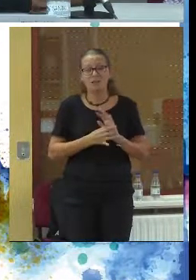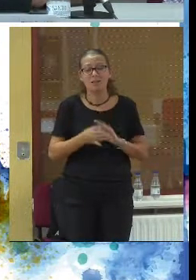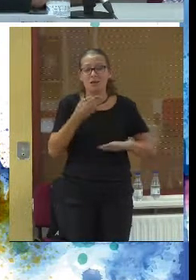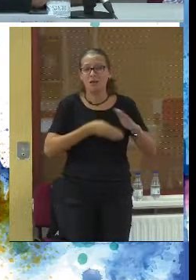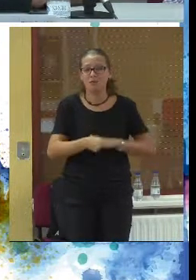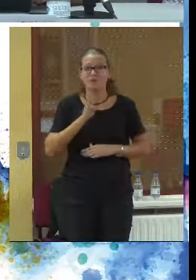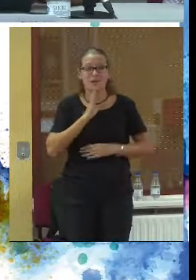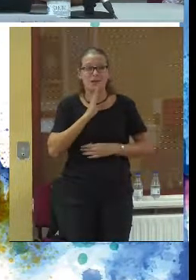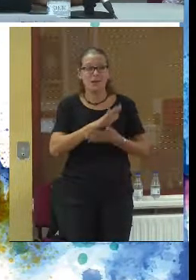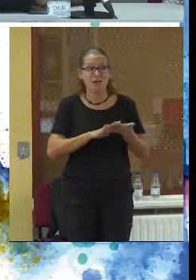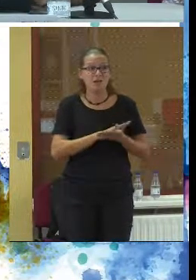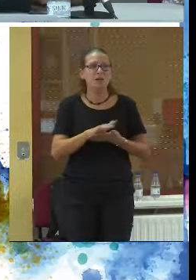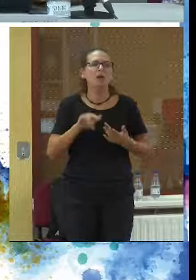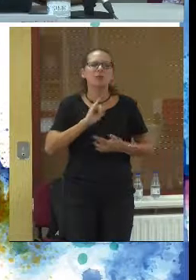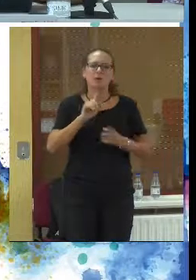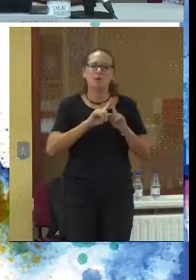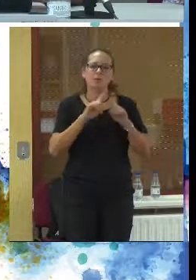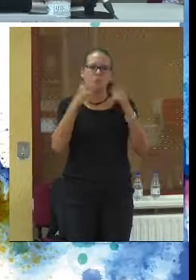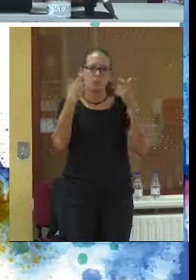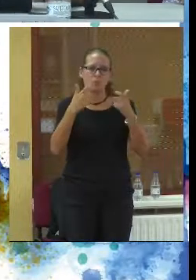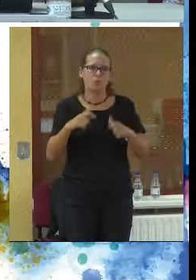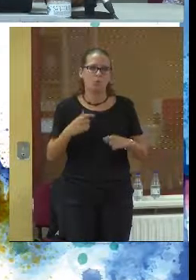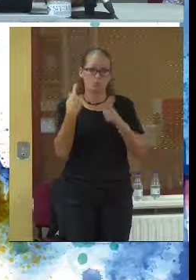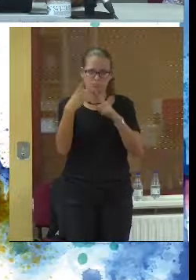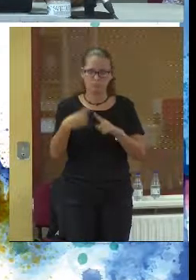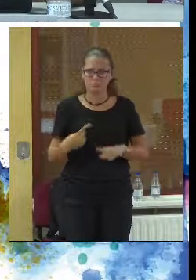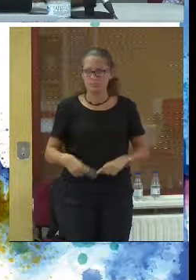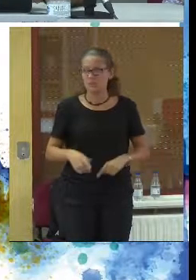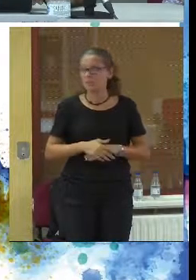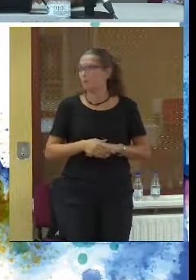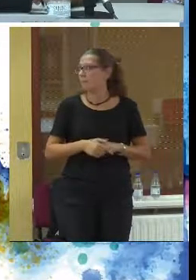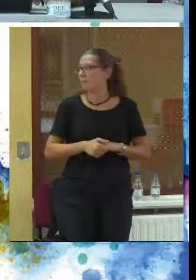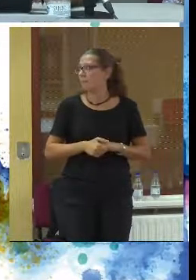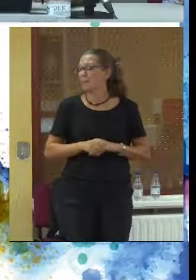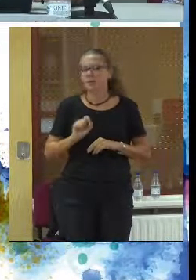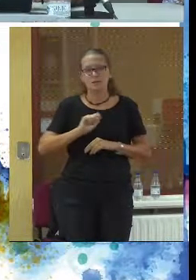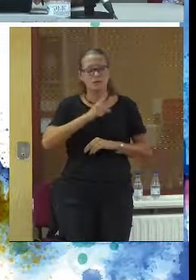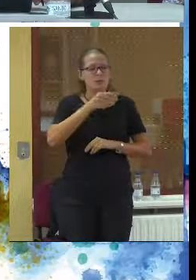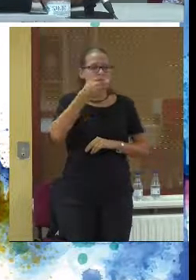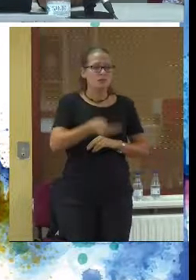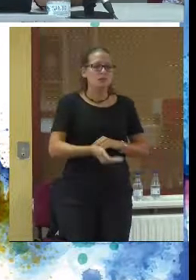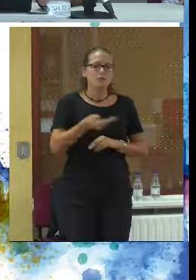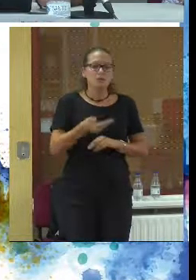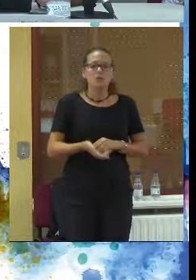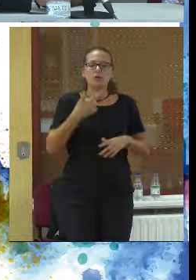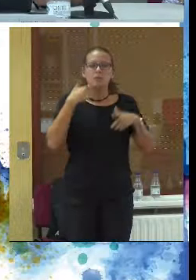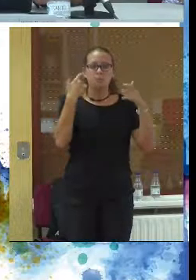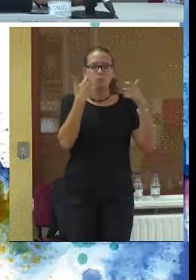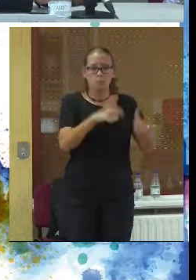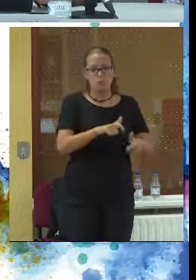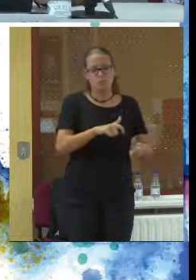Accessible quality has different modules. I'm just explaining the most important now. The most important certainly is that